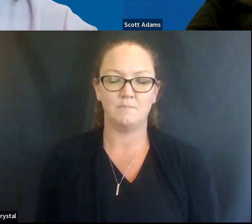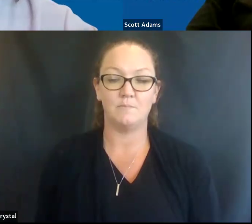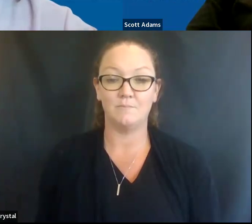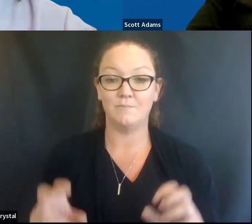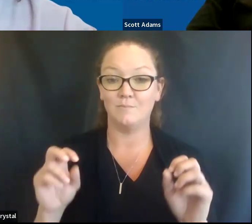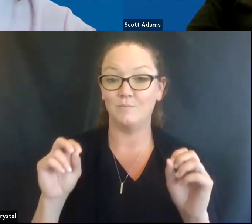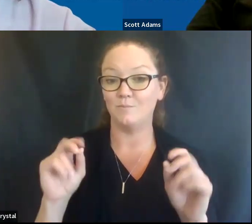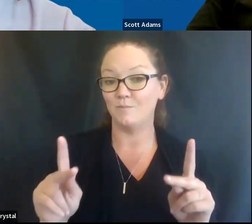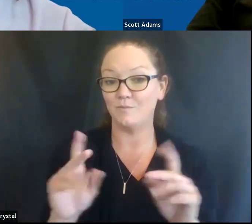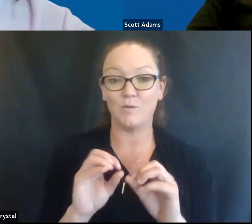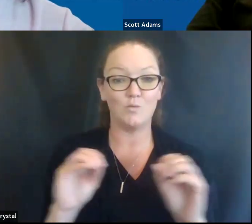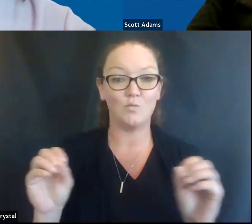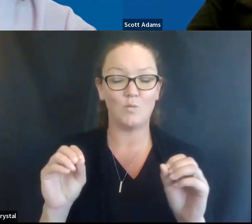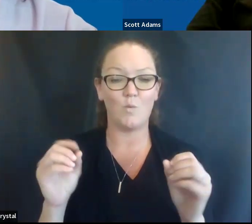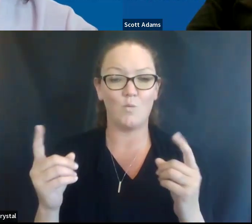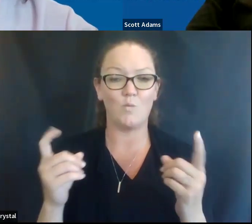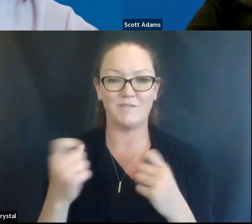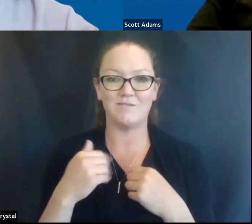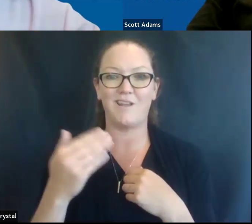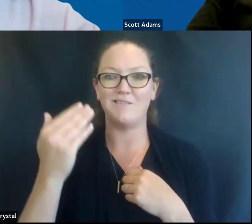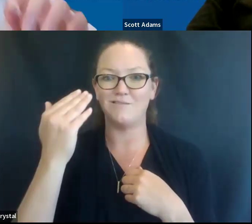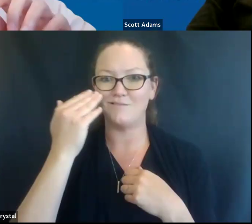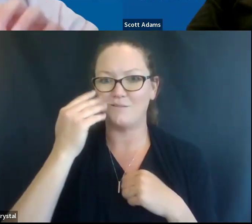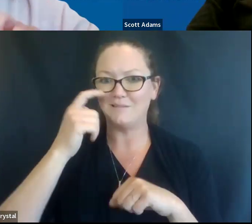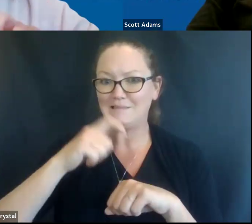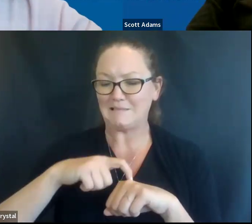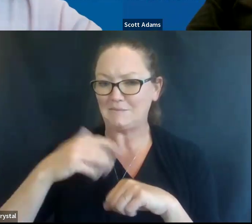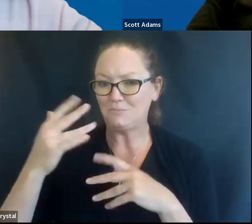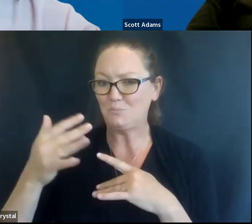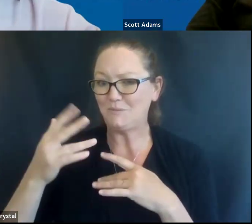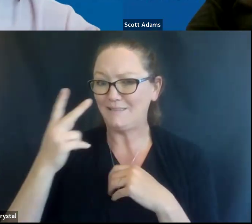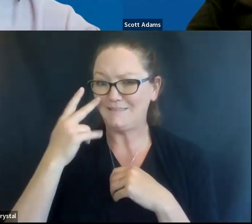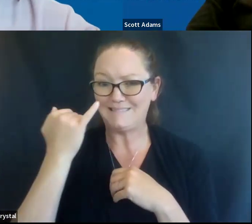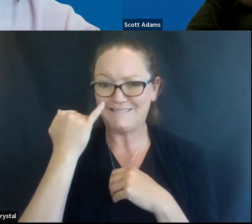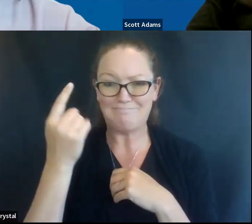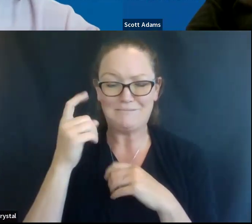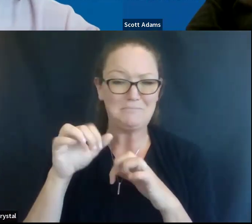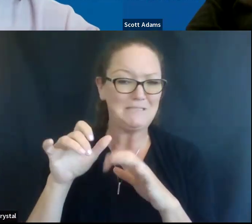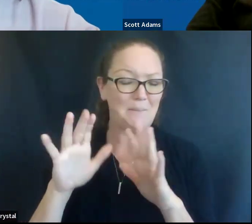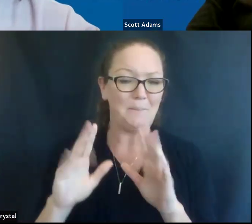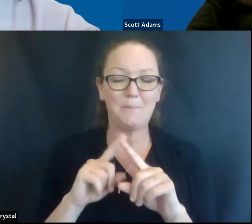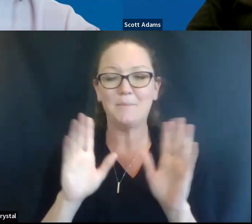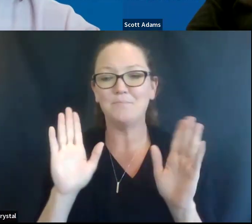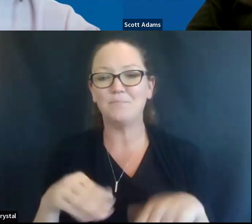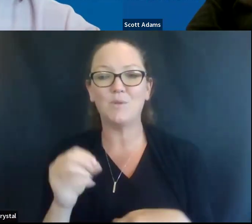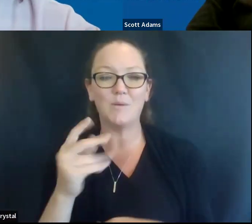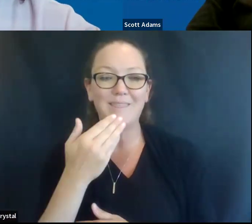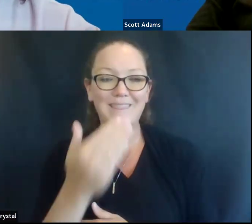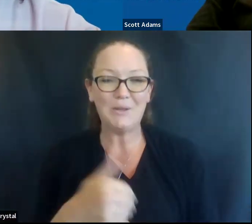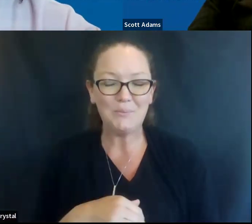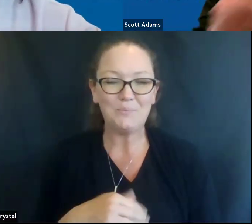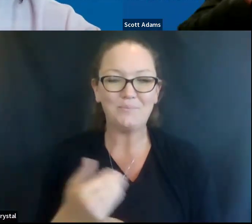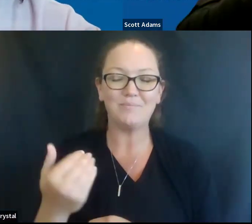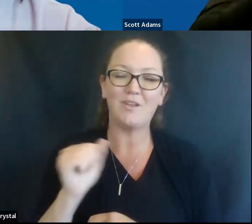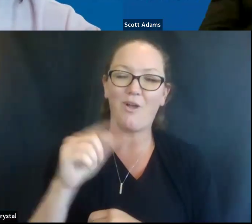Well, if there's no more questions, I know I'm stalling in case folks are just, typing in the chat. But with that, thank you all